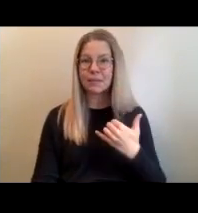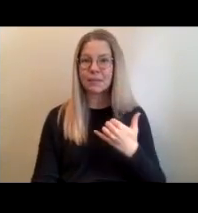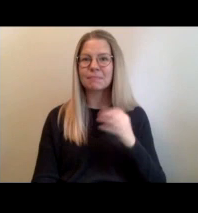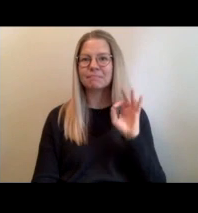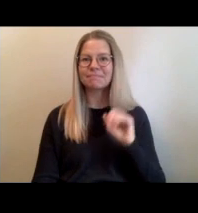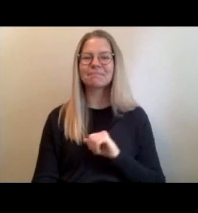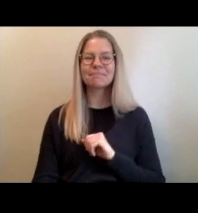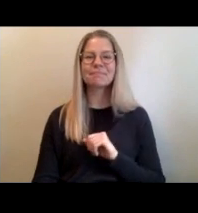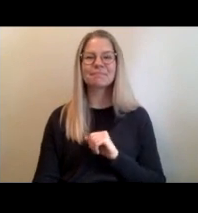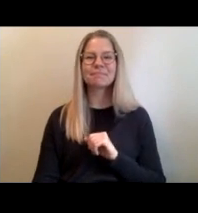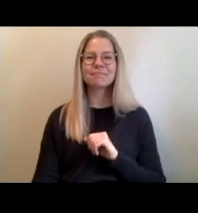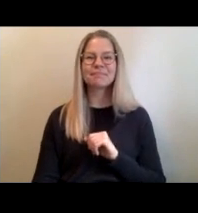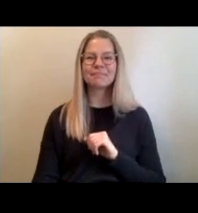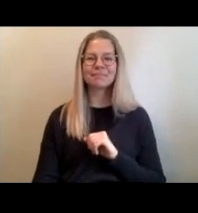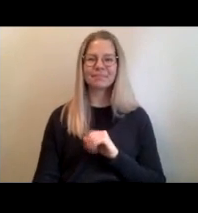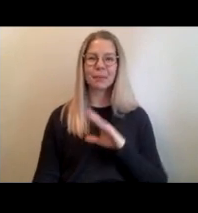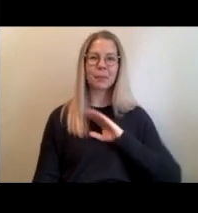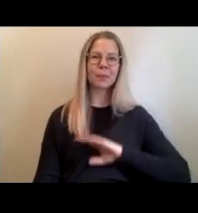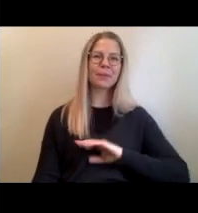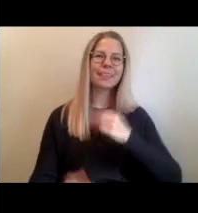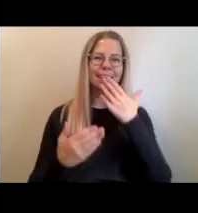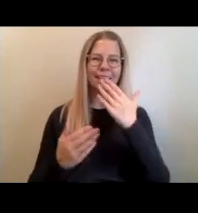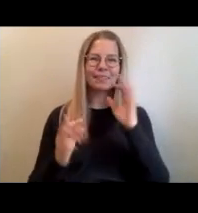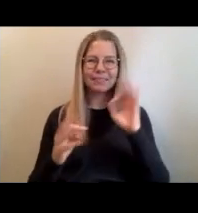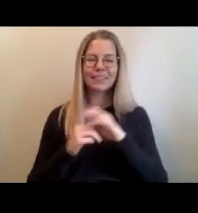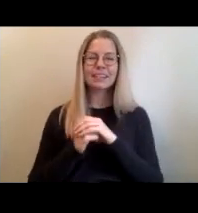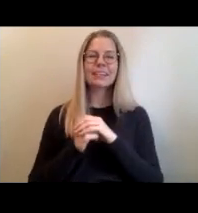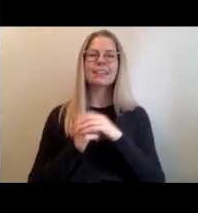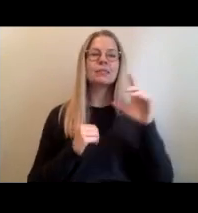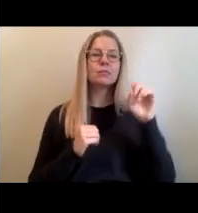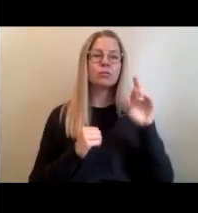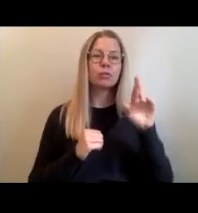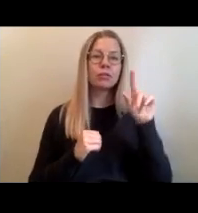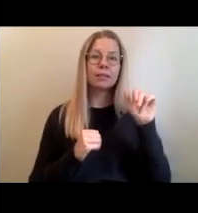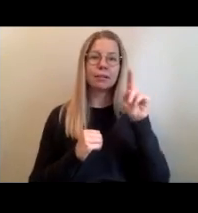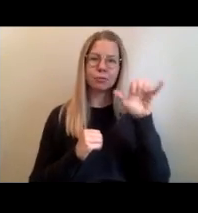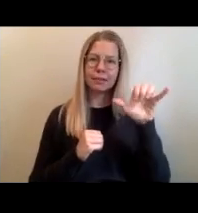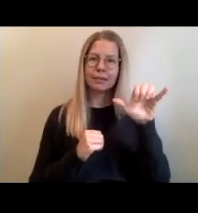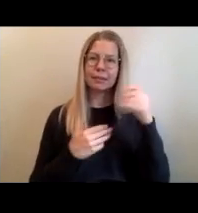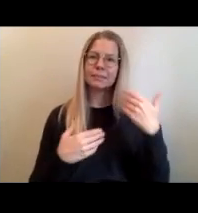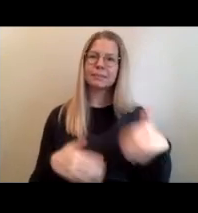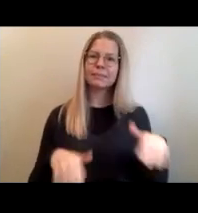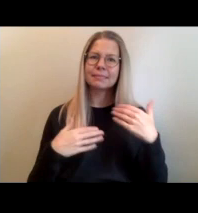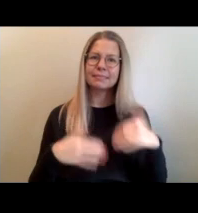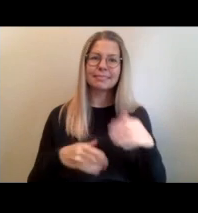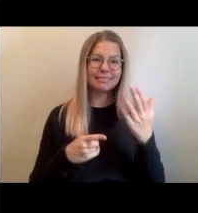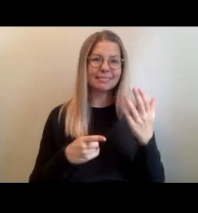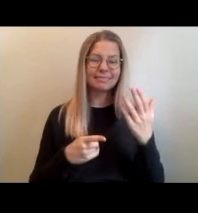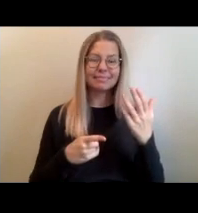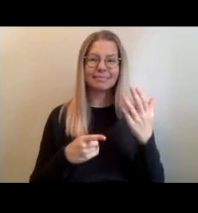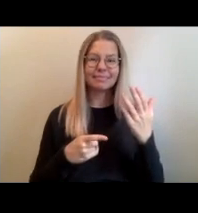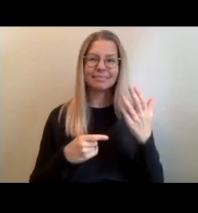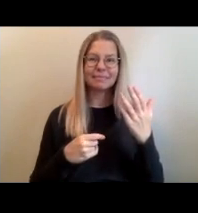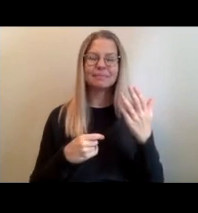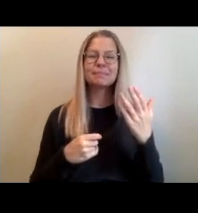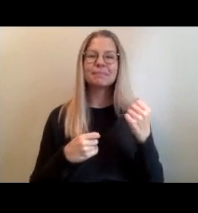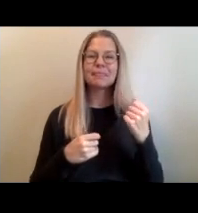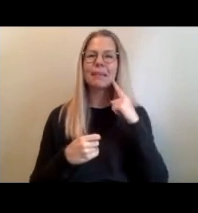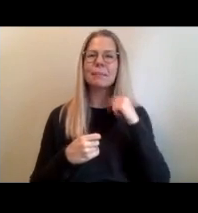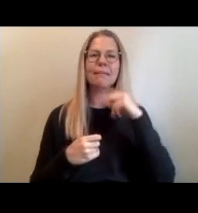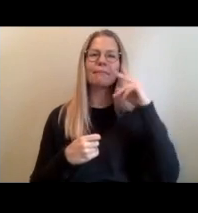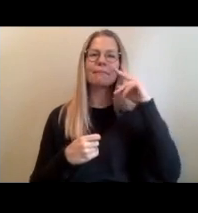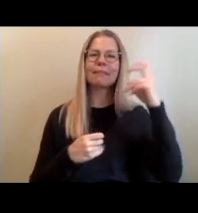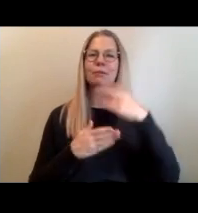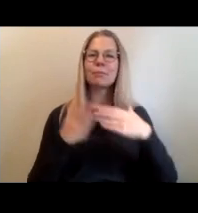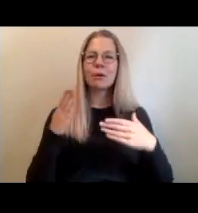good now. Okay, great. Thank you so much. Dr. Landry, that was really, I think my favorite part of that was the part that said,